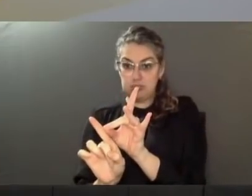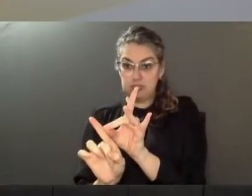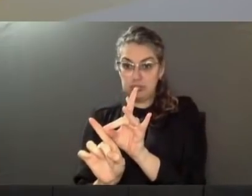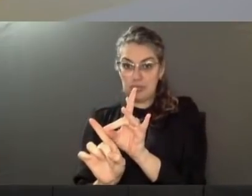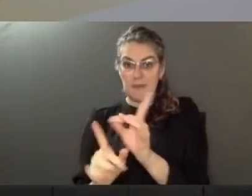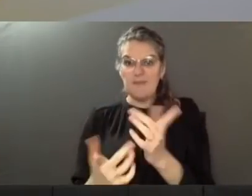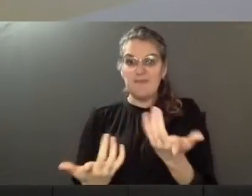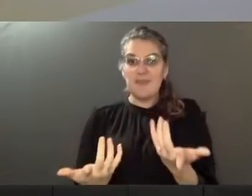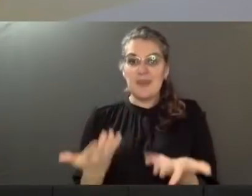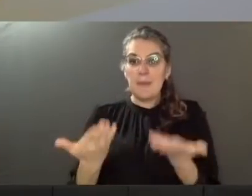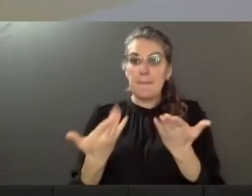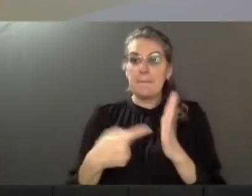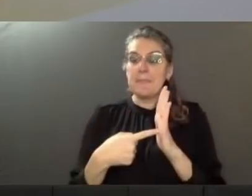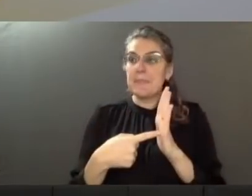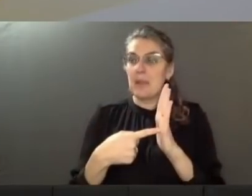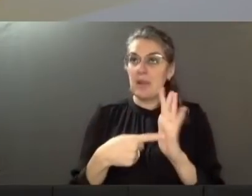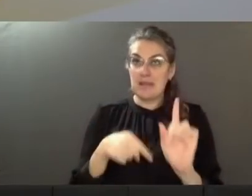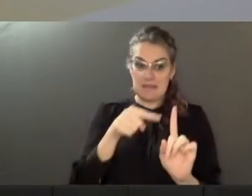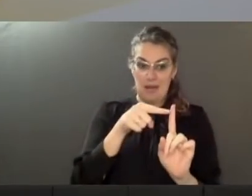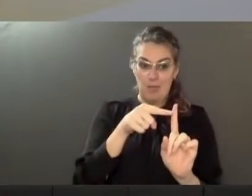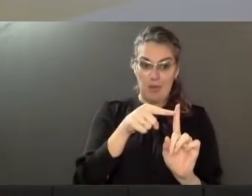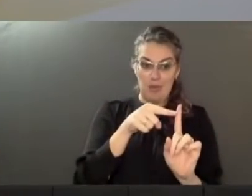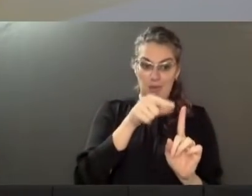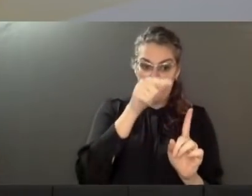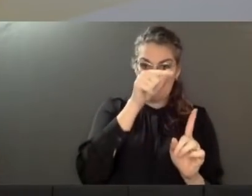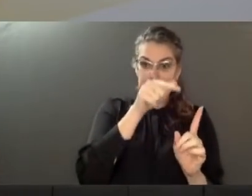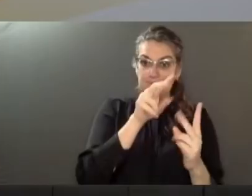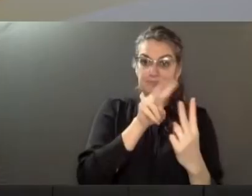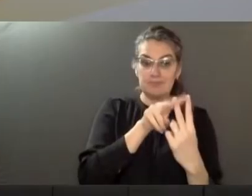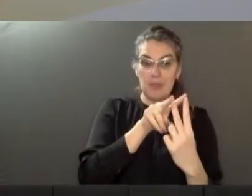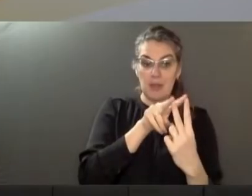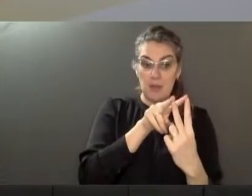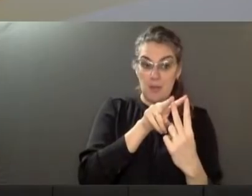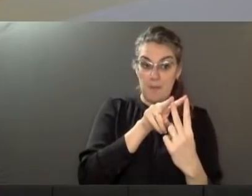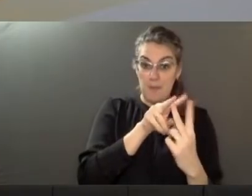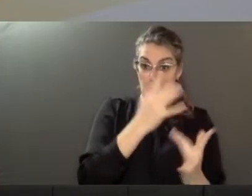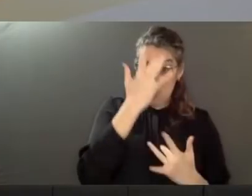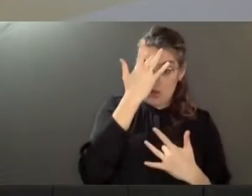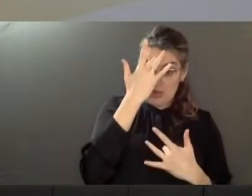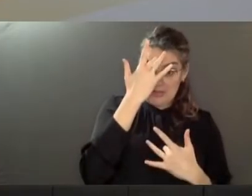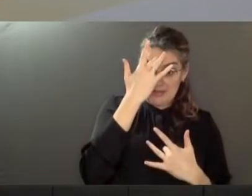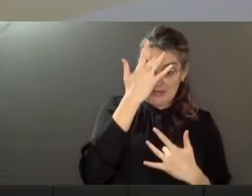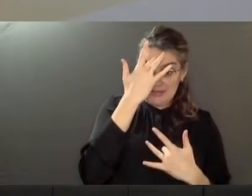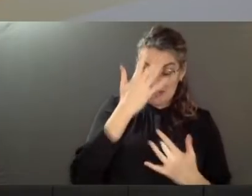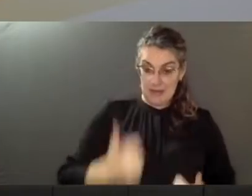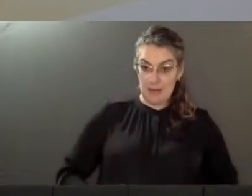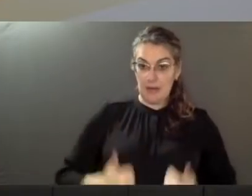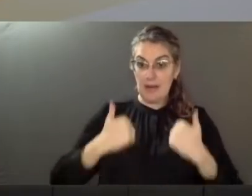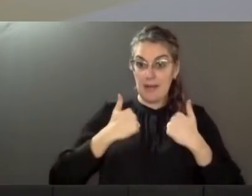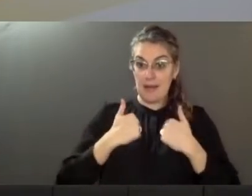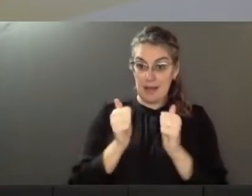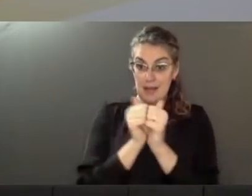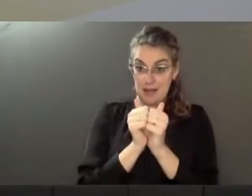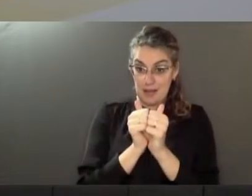being able to isolate away from a partner who has returned from travel.